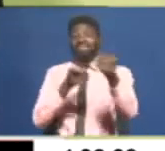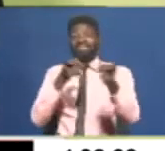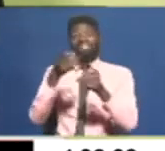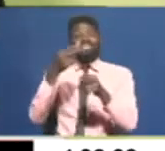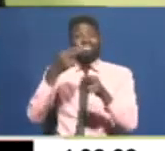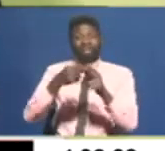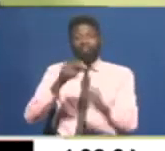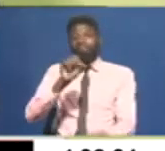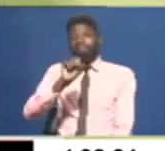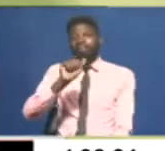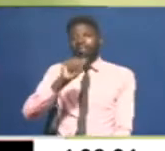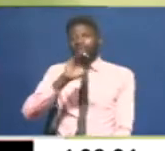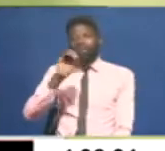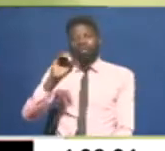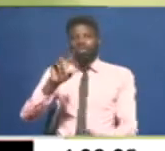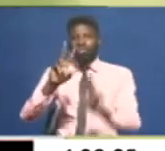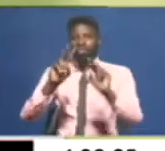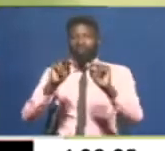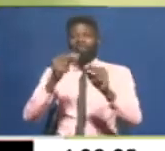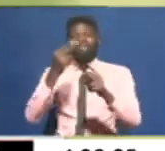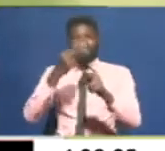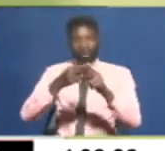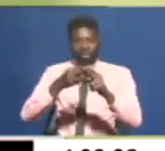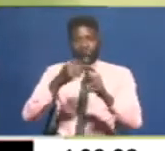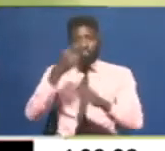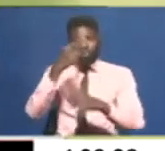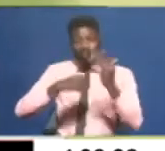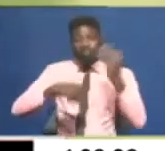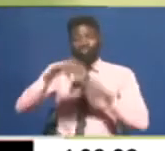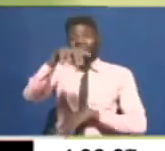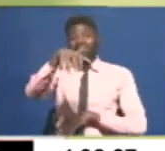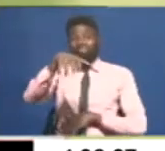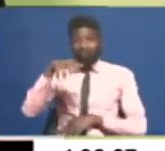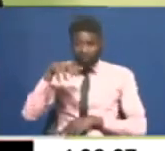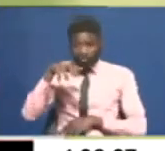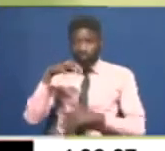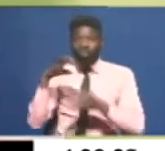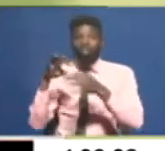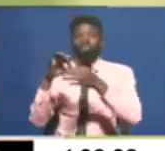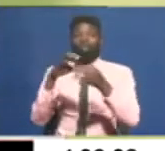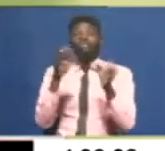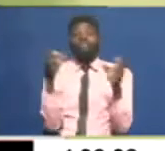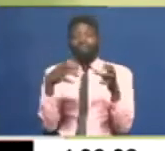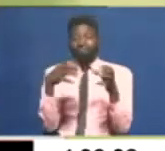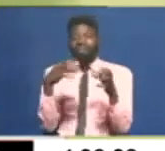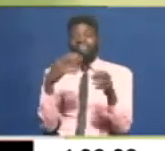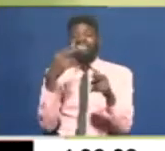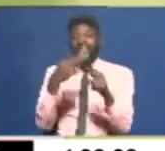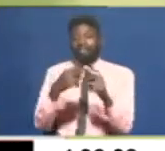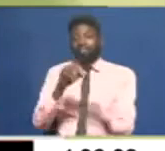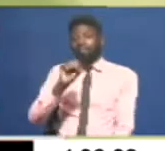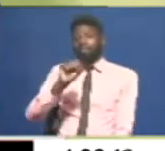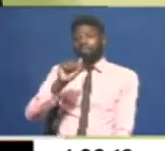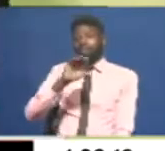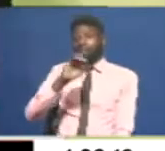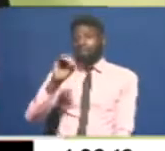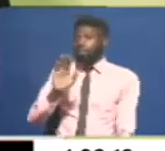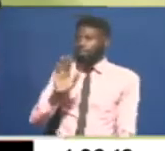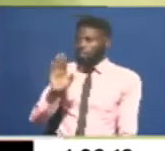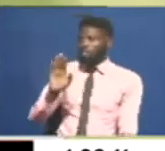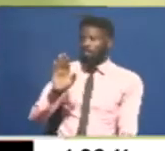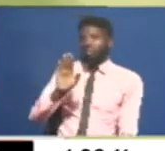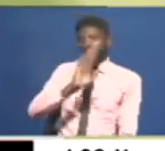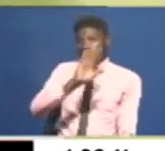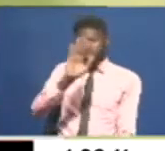SACCOs. They'll be referred to as transport cooperatives. So that the acronym of SACCOs is left to cooperatives like yours and